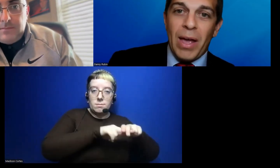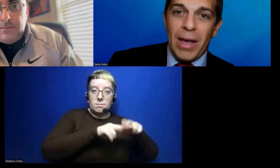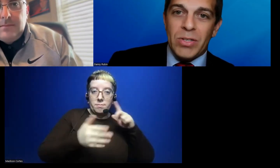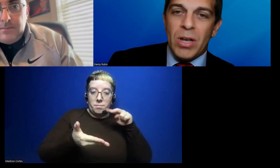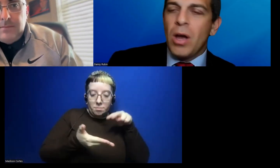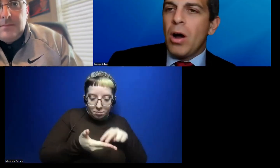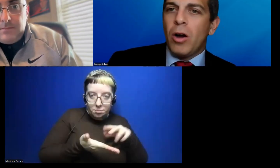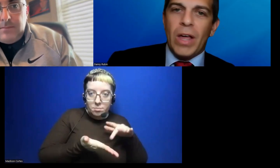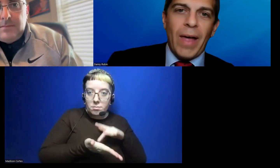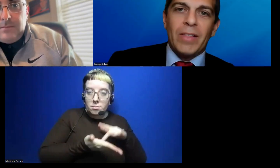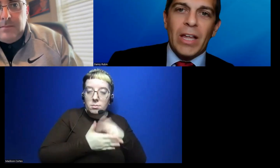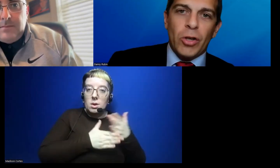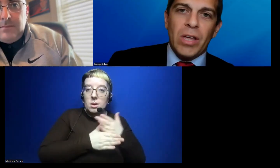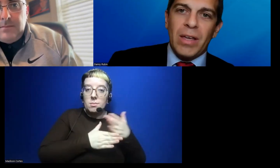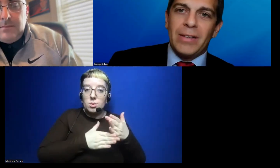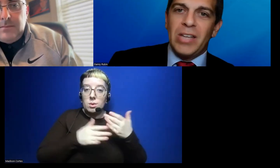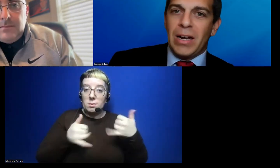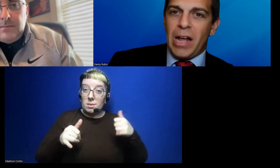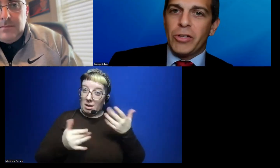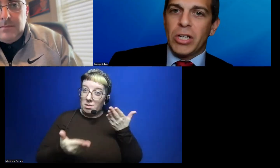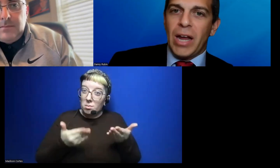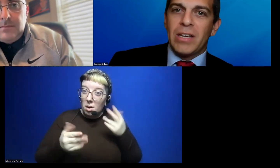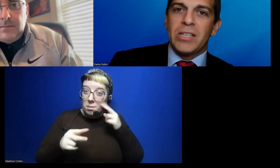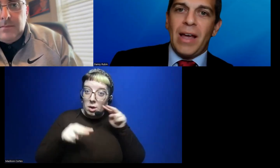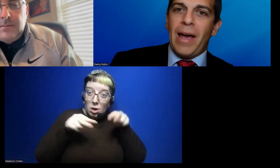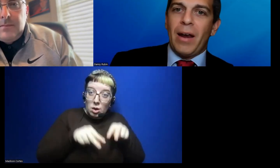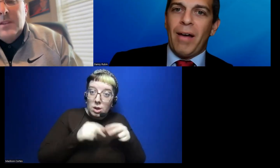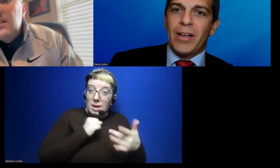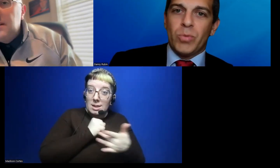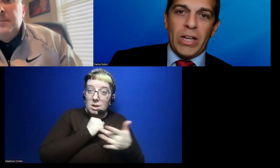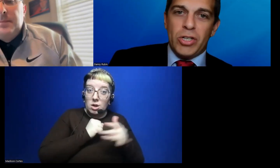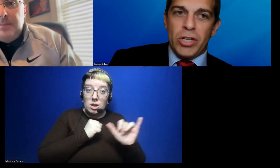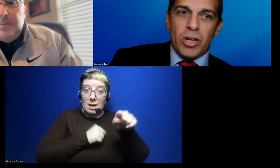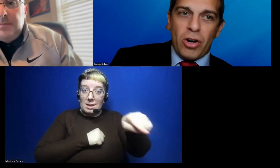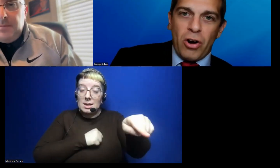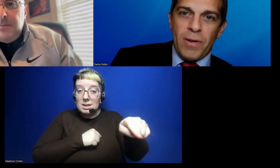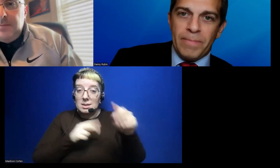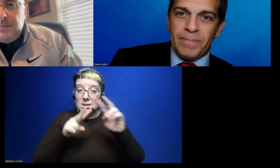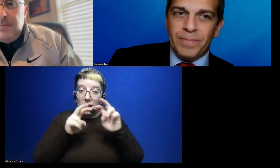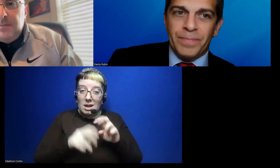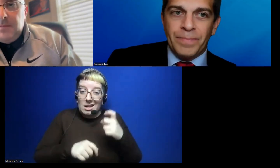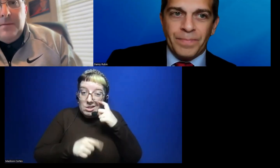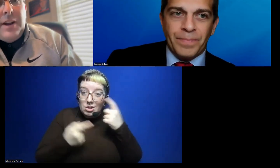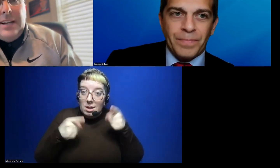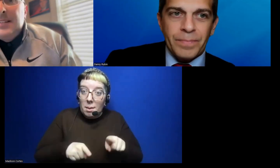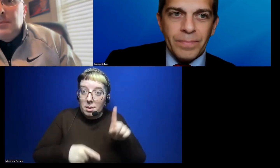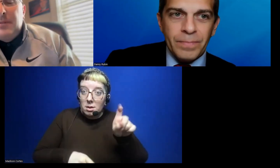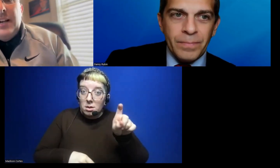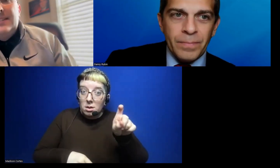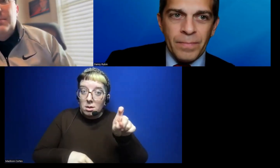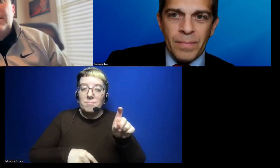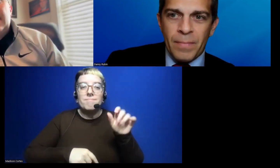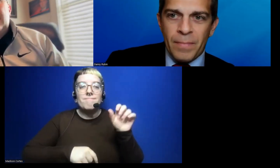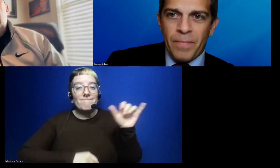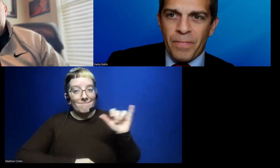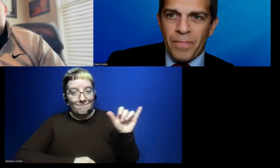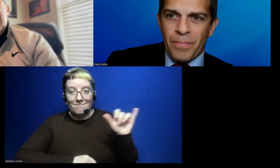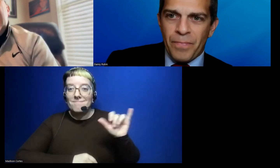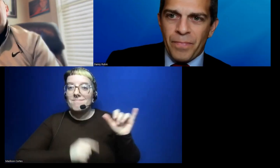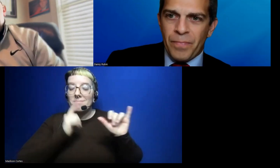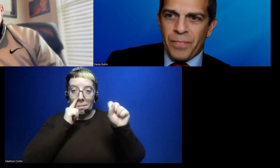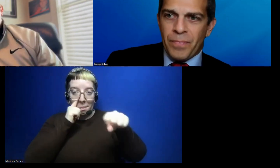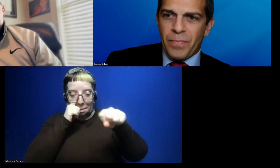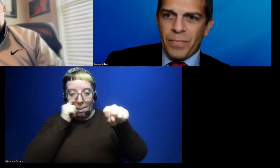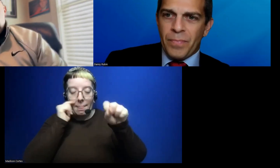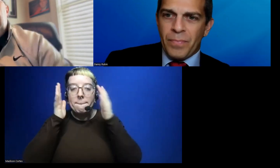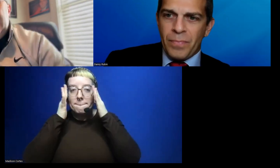between plays, are they likely looking at technology like this to analyze what had just occurred? very similar technology.